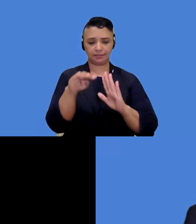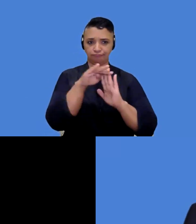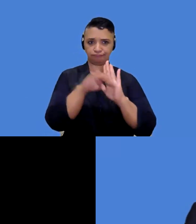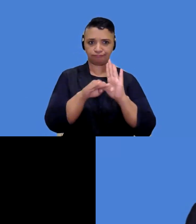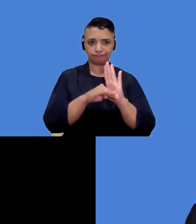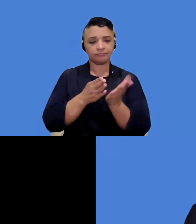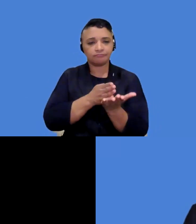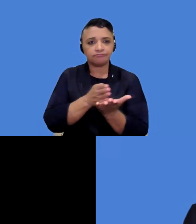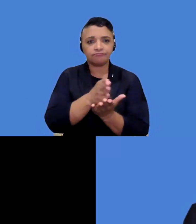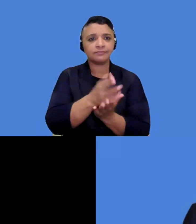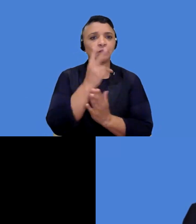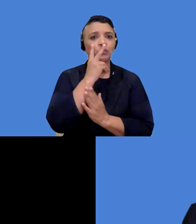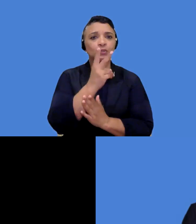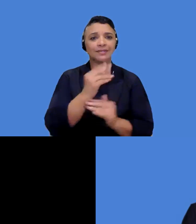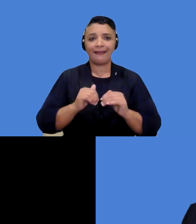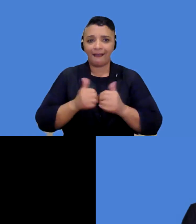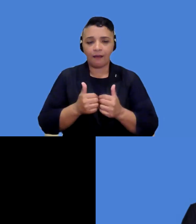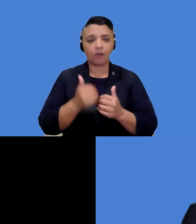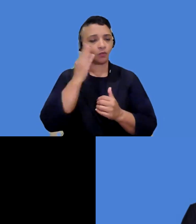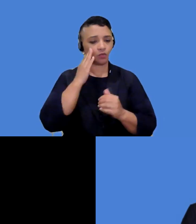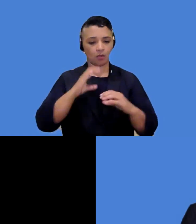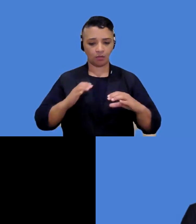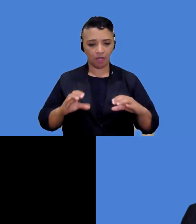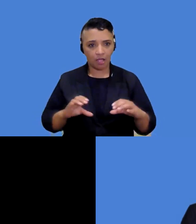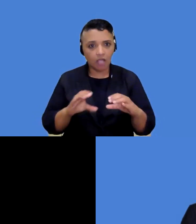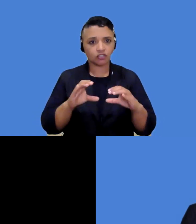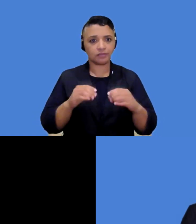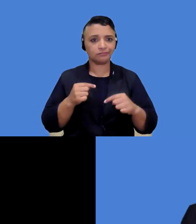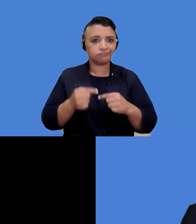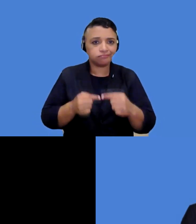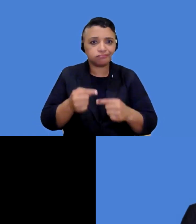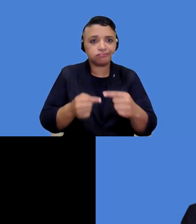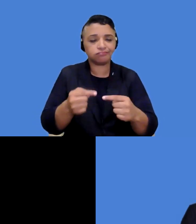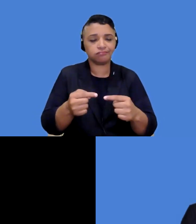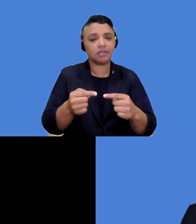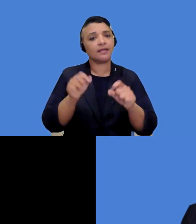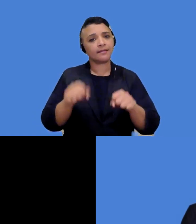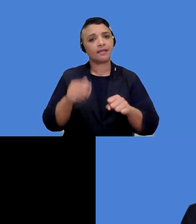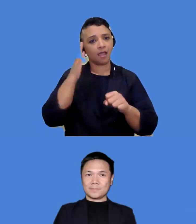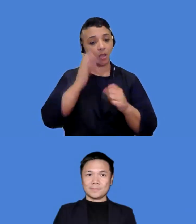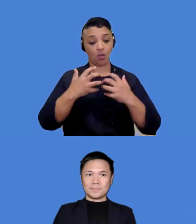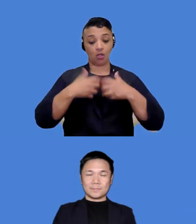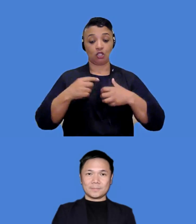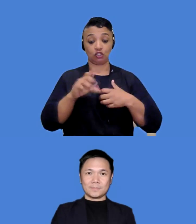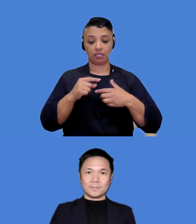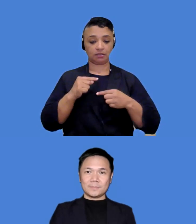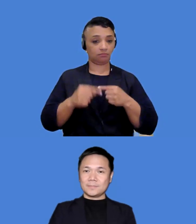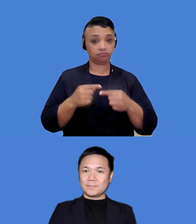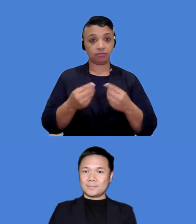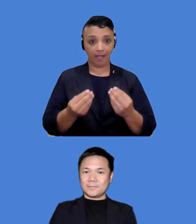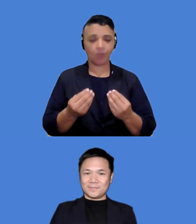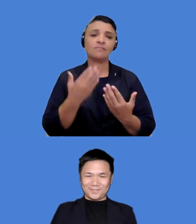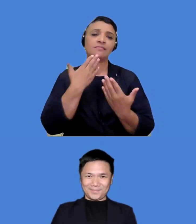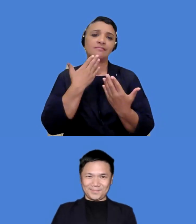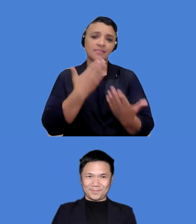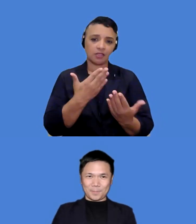for the action-focused way in which the mechanism proceeds. And thank you for